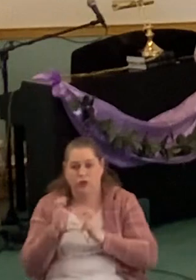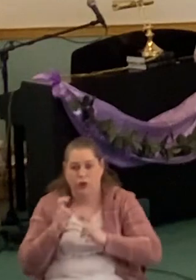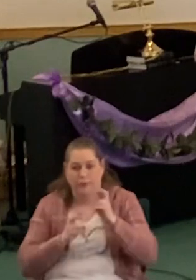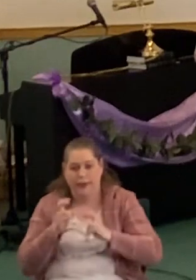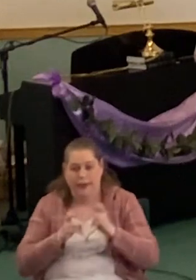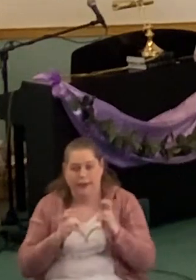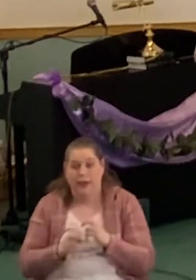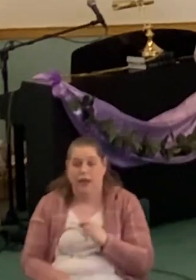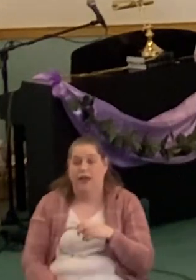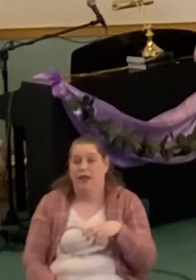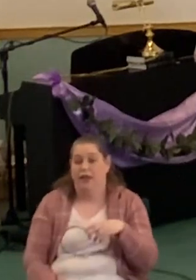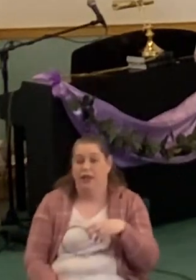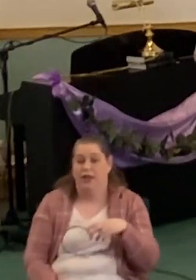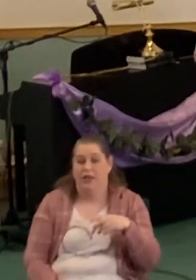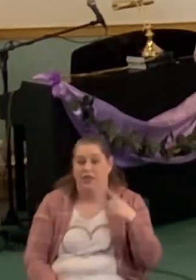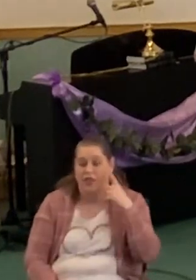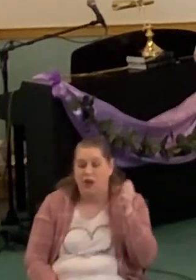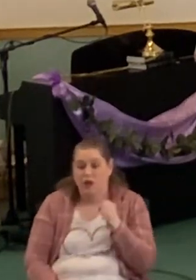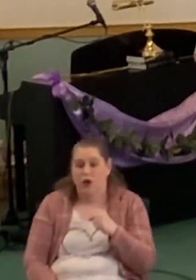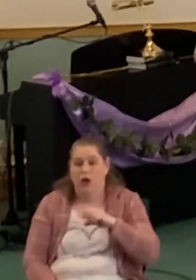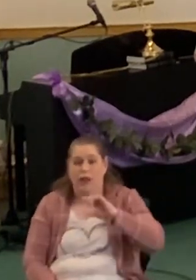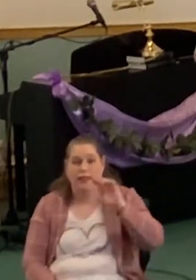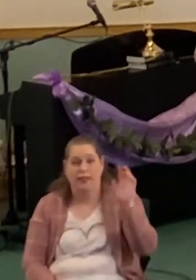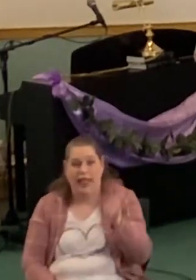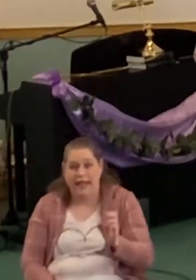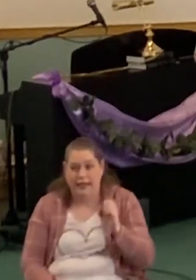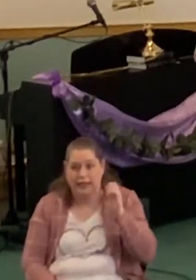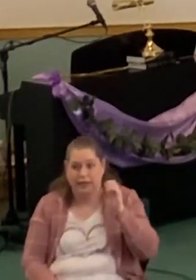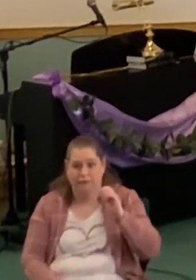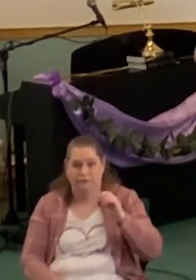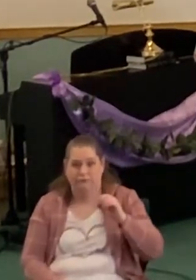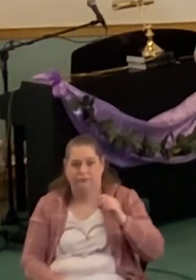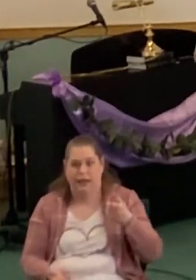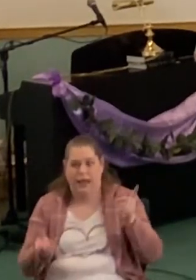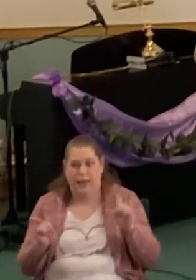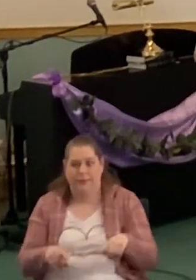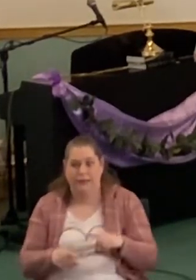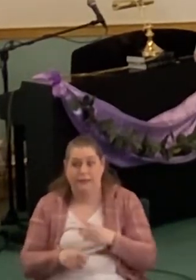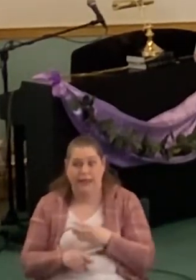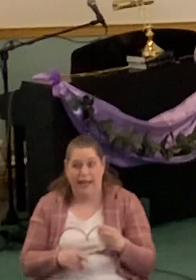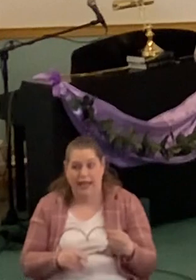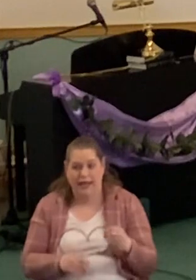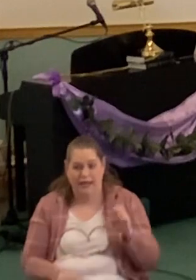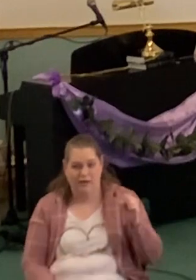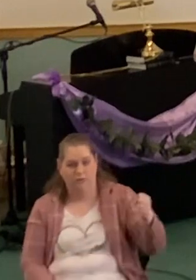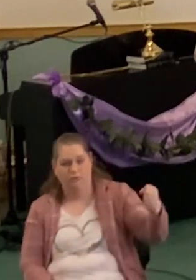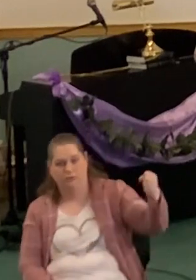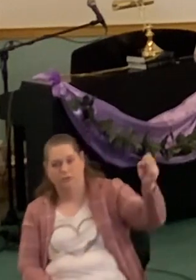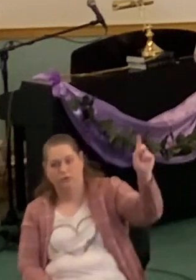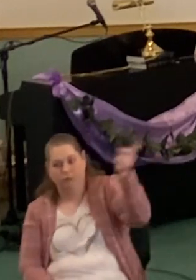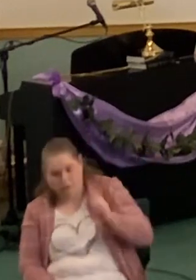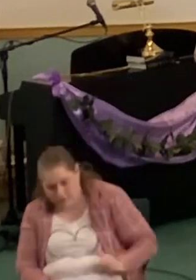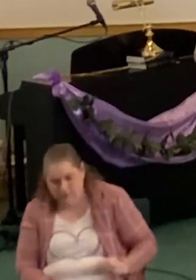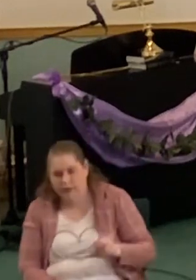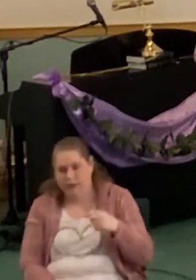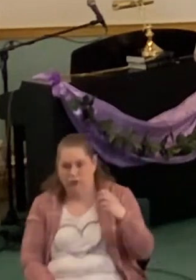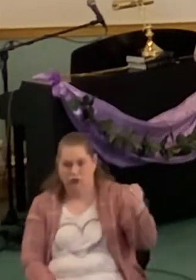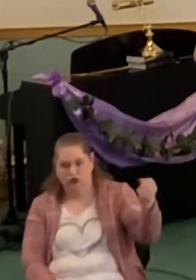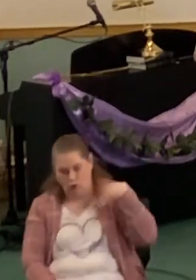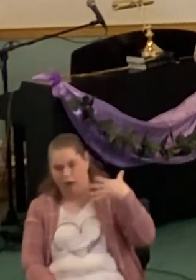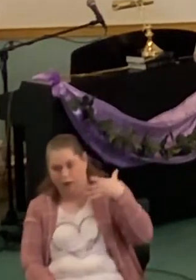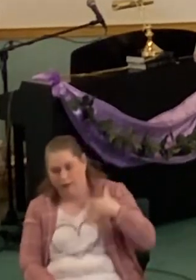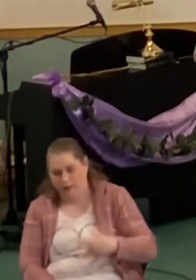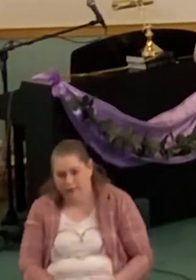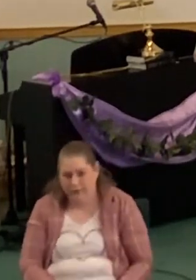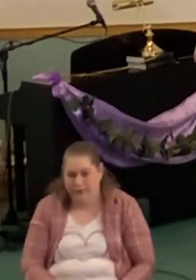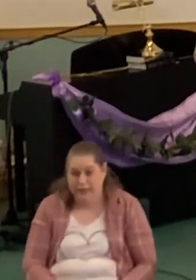and some thunder and lightning move in. And before he can get off the course, he literally got struck by lightning.